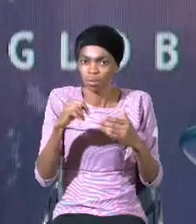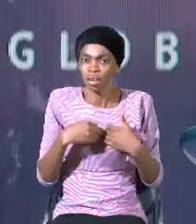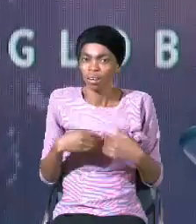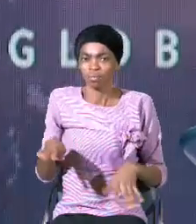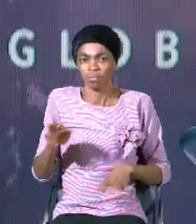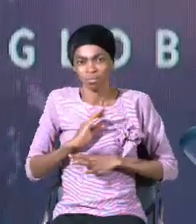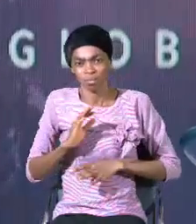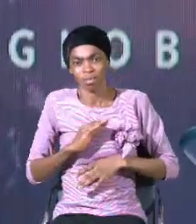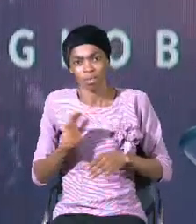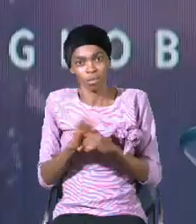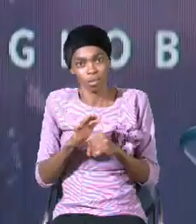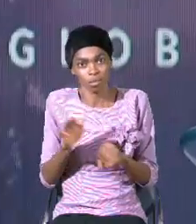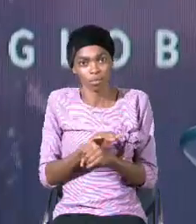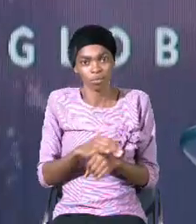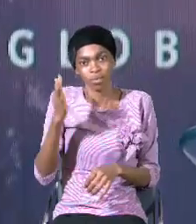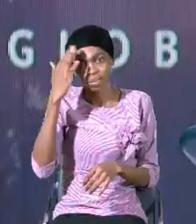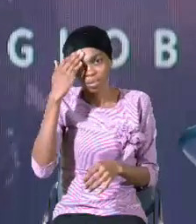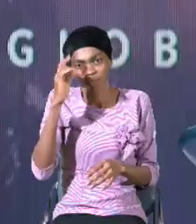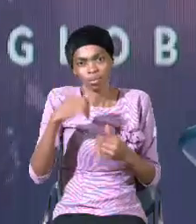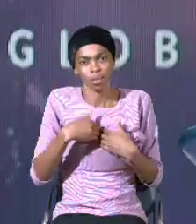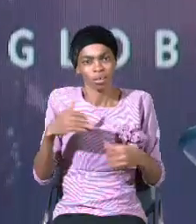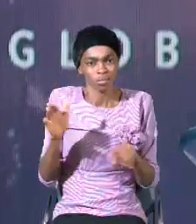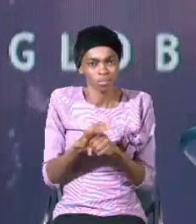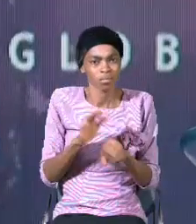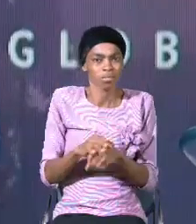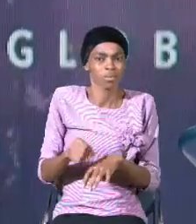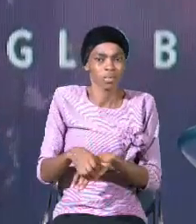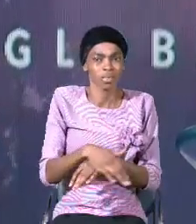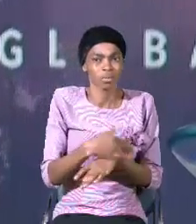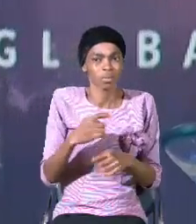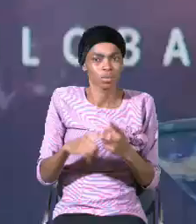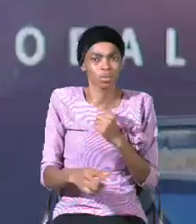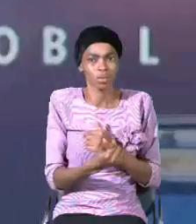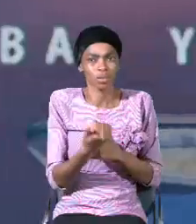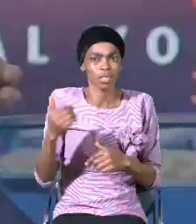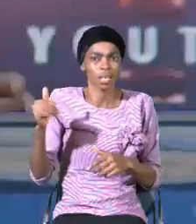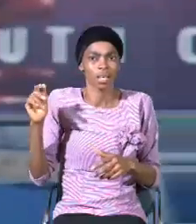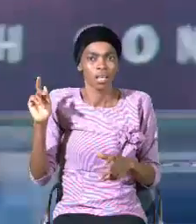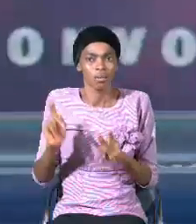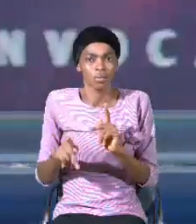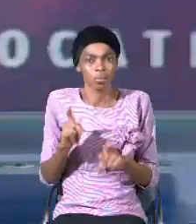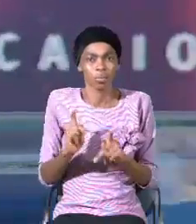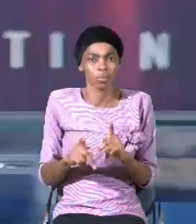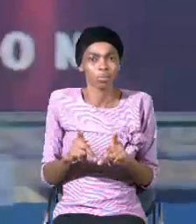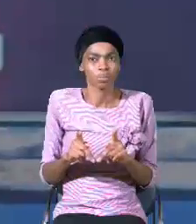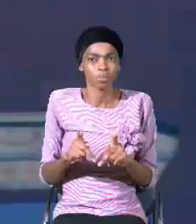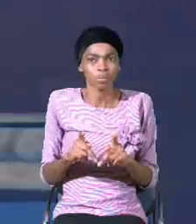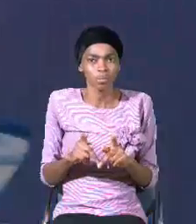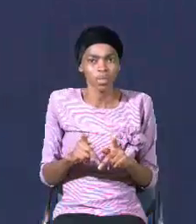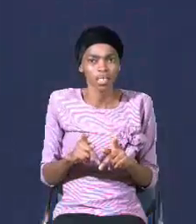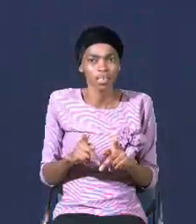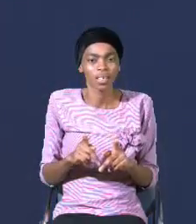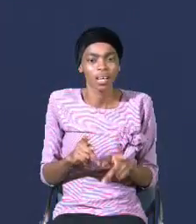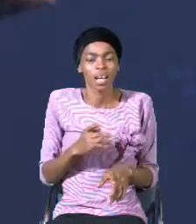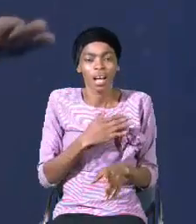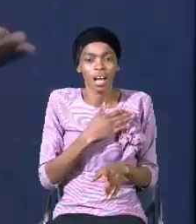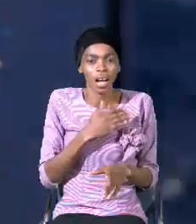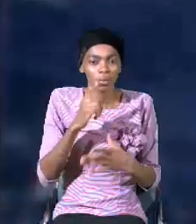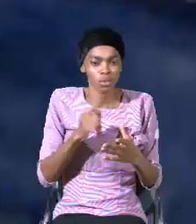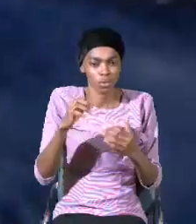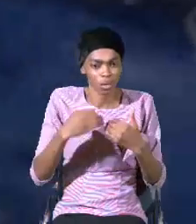knowledge and sufficient impact on other people, and you are serving. Now, with what you have, are you